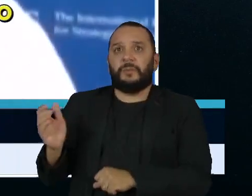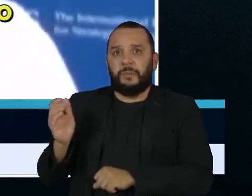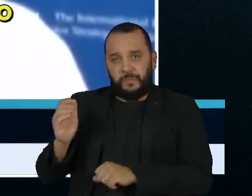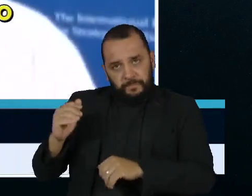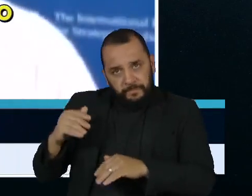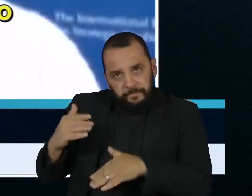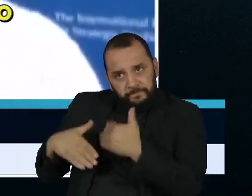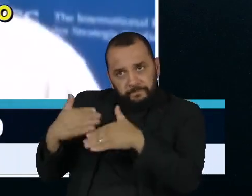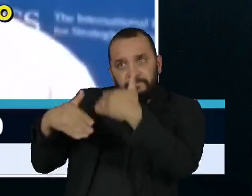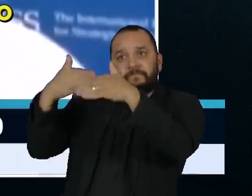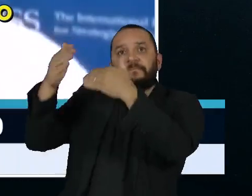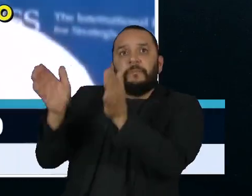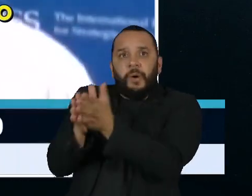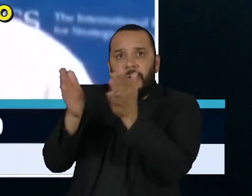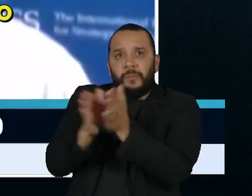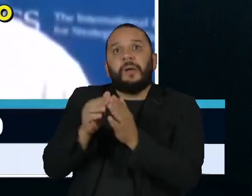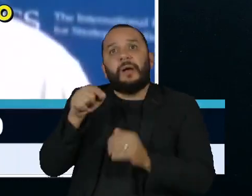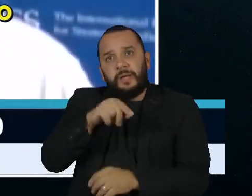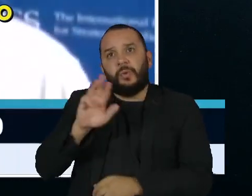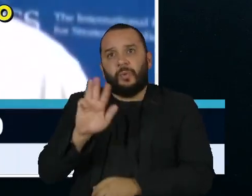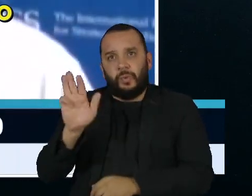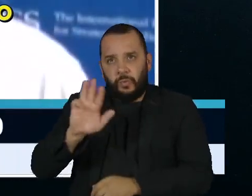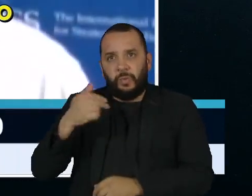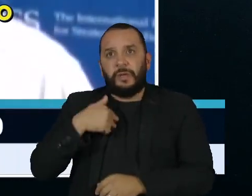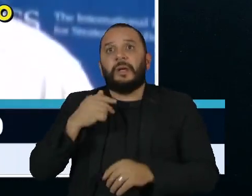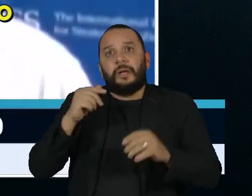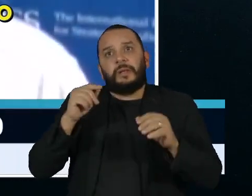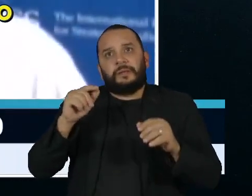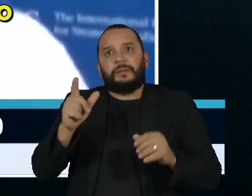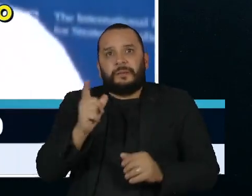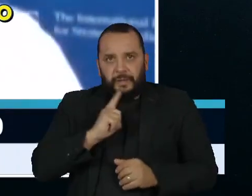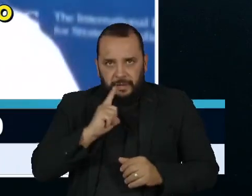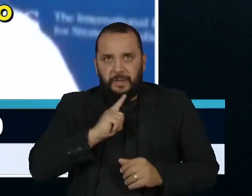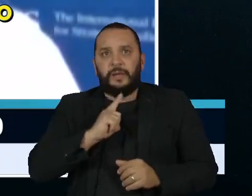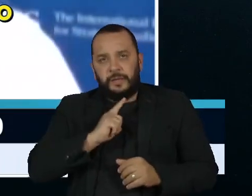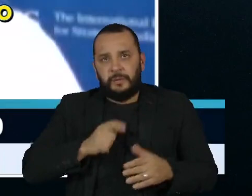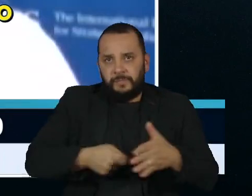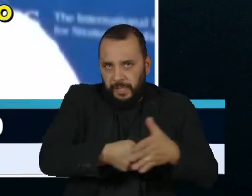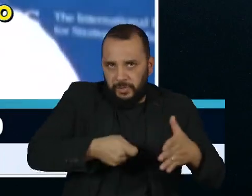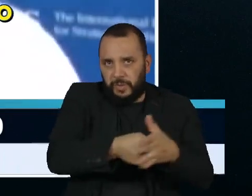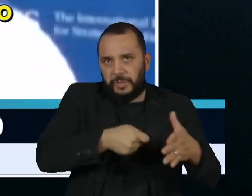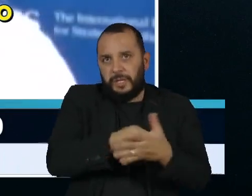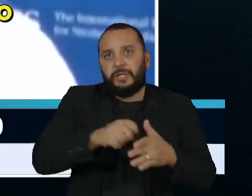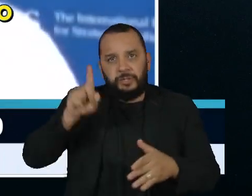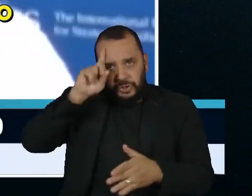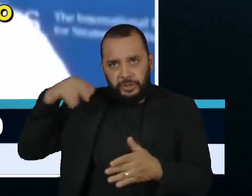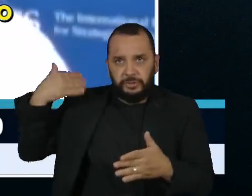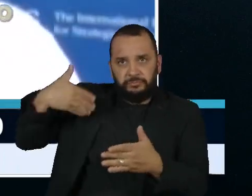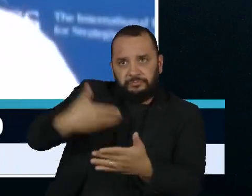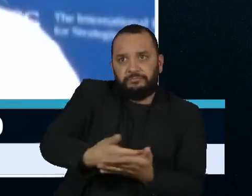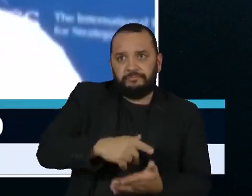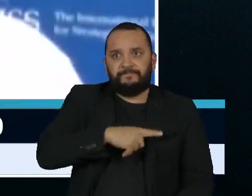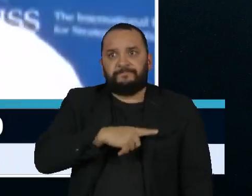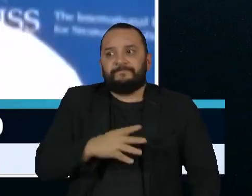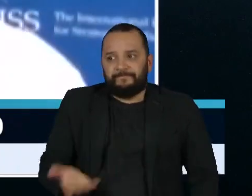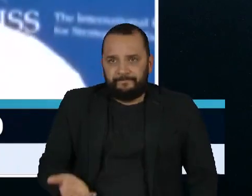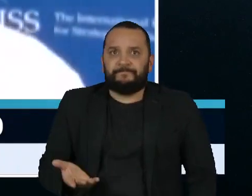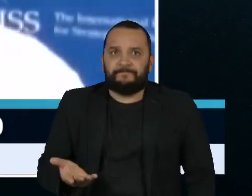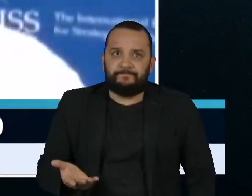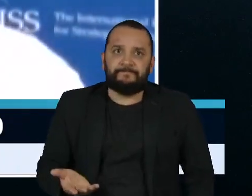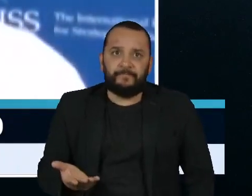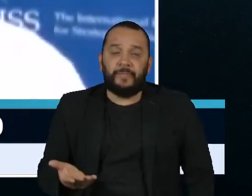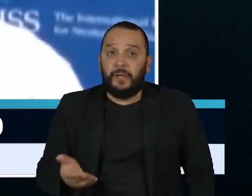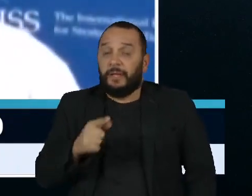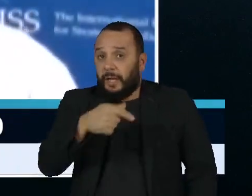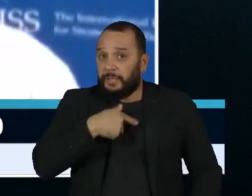is something that Lula has been pushing for over the past 2 decades, for example. So yes, this summit comes